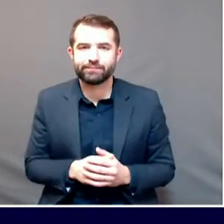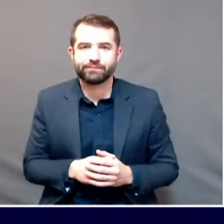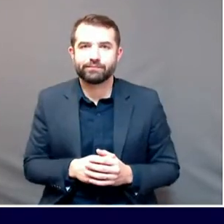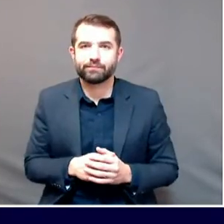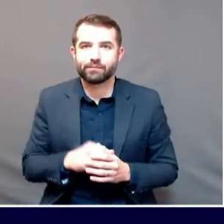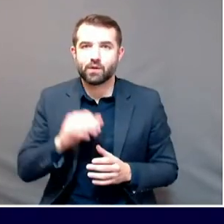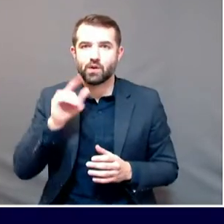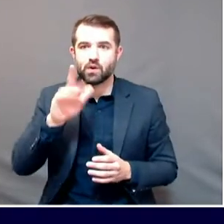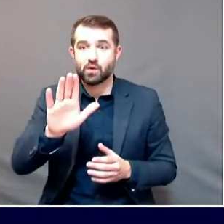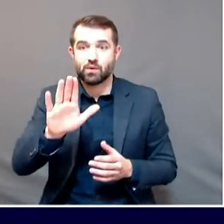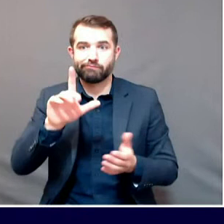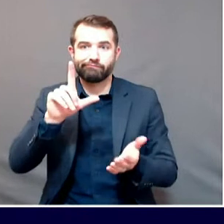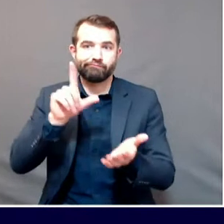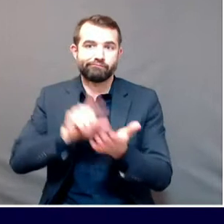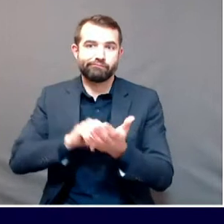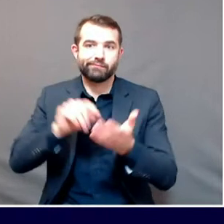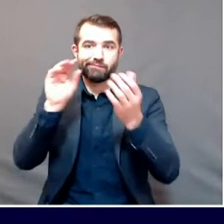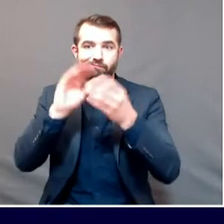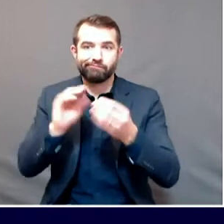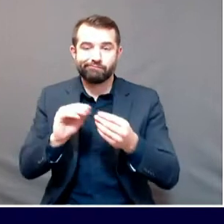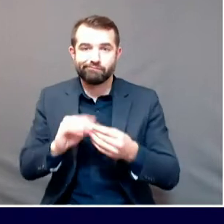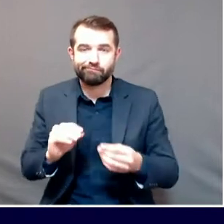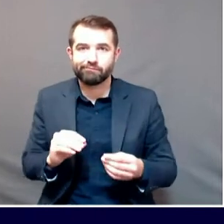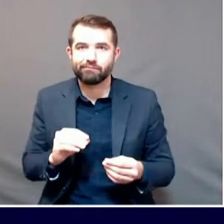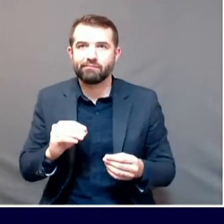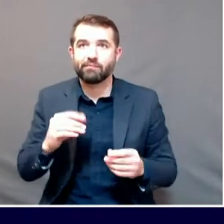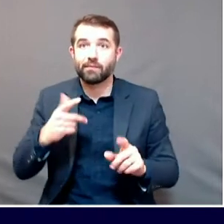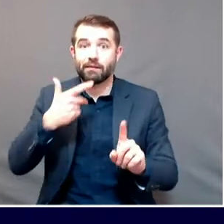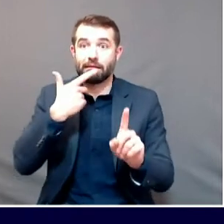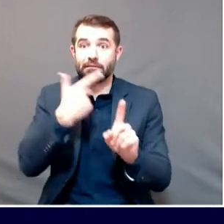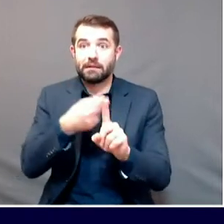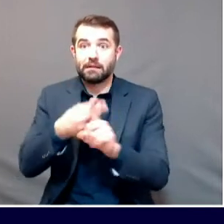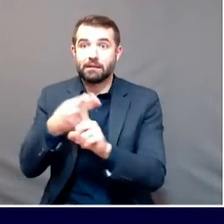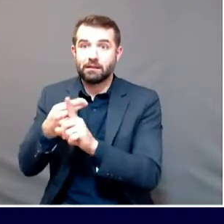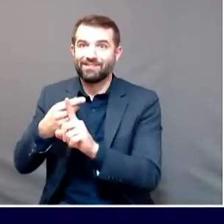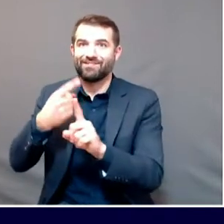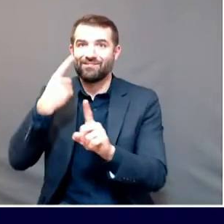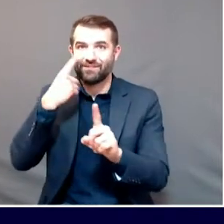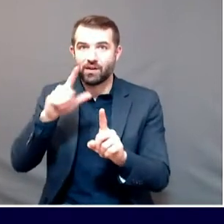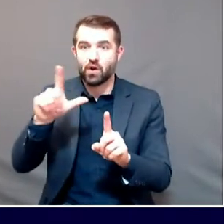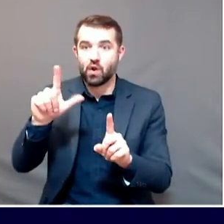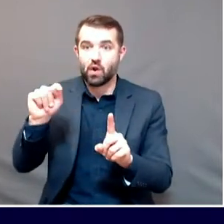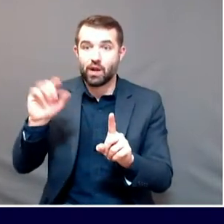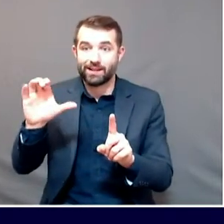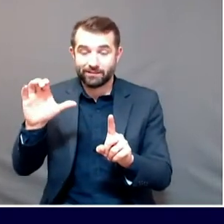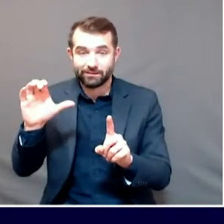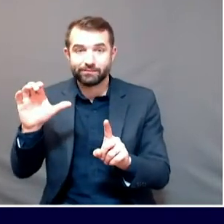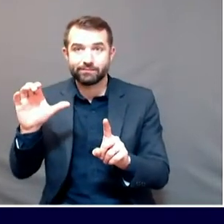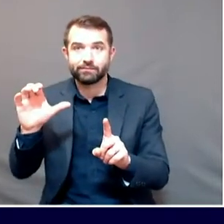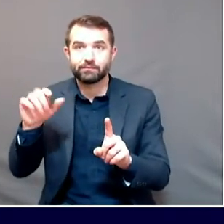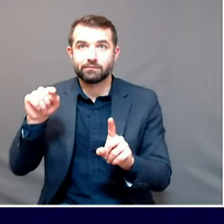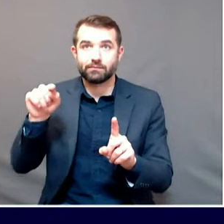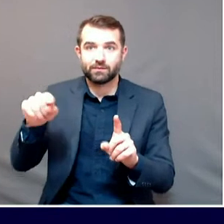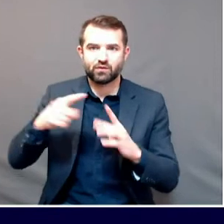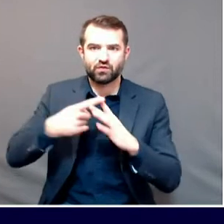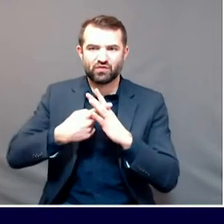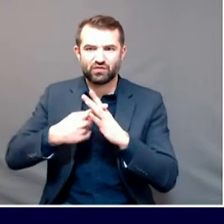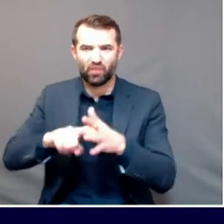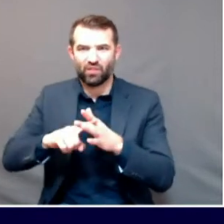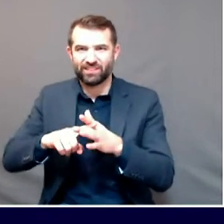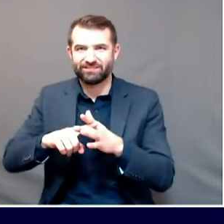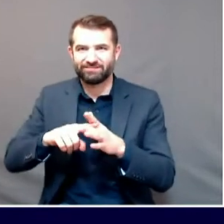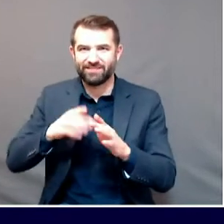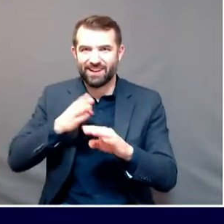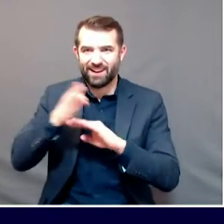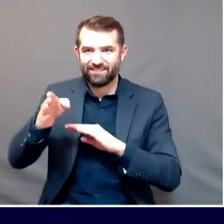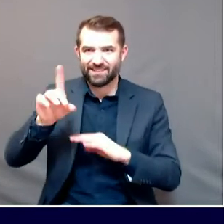the vaccinations for the other long-term care facilities would have to start after the December 28th. And I think